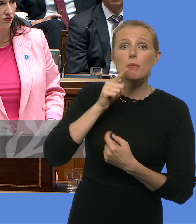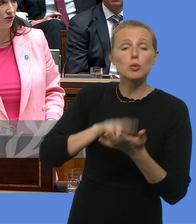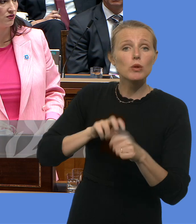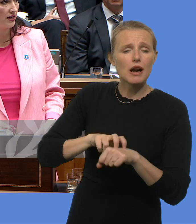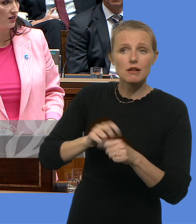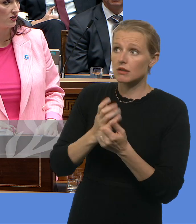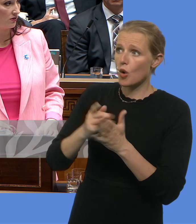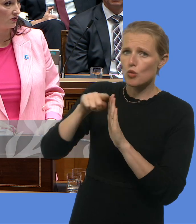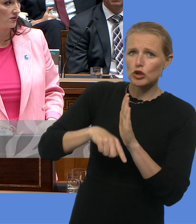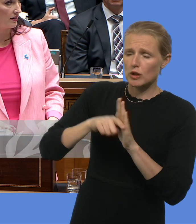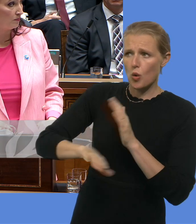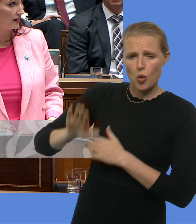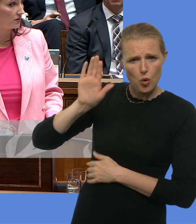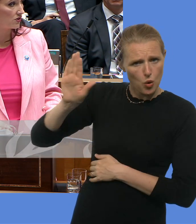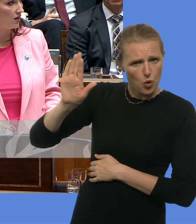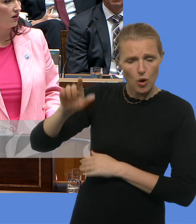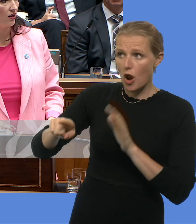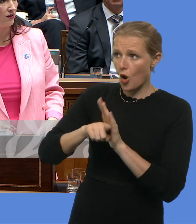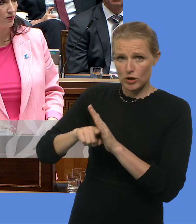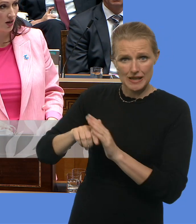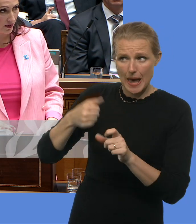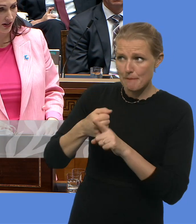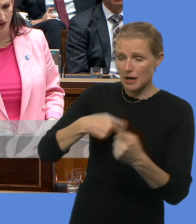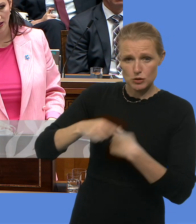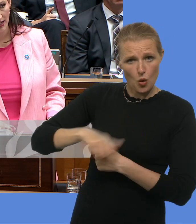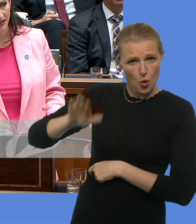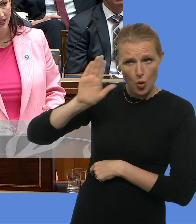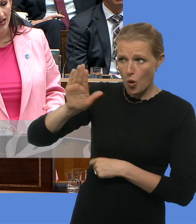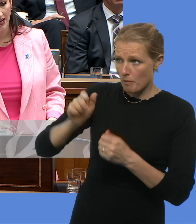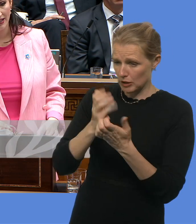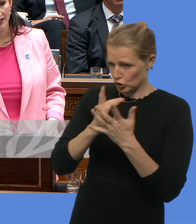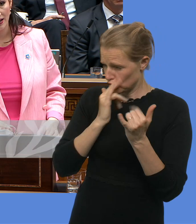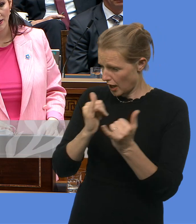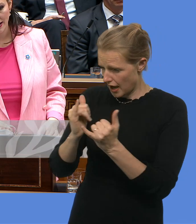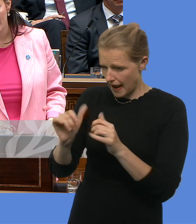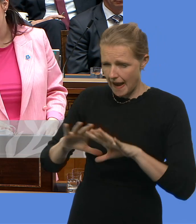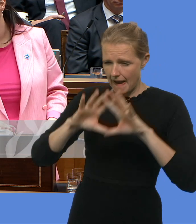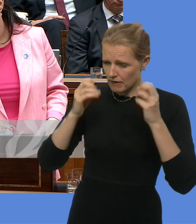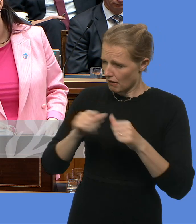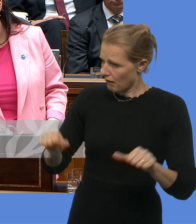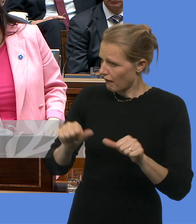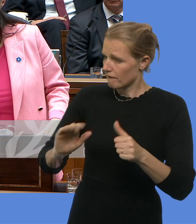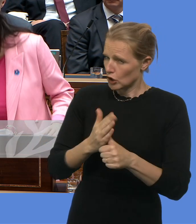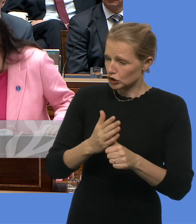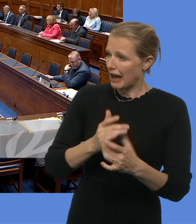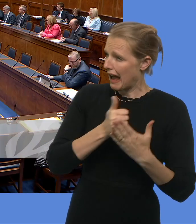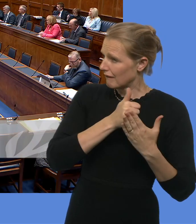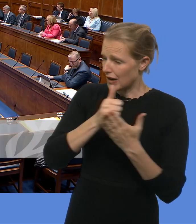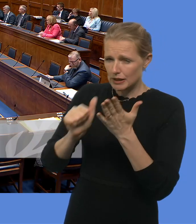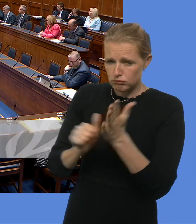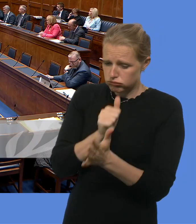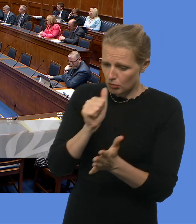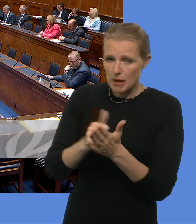those rules, regulations and laws that impact us are properly scrutinised and that the right advice is being given.